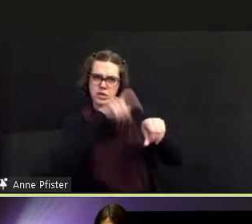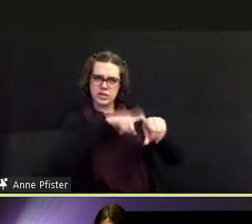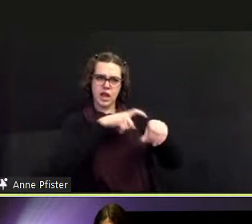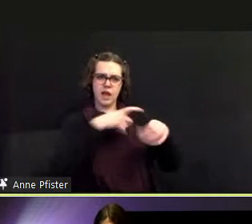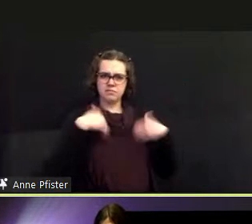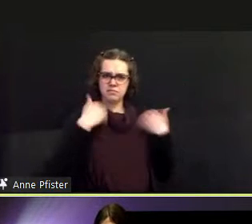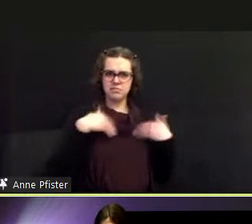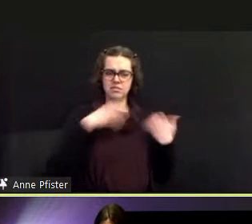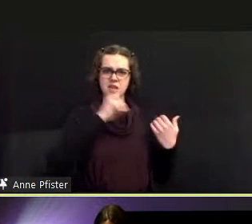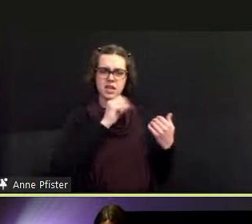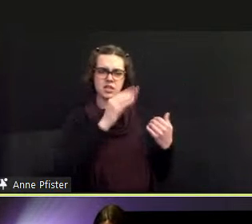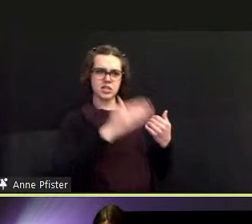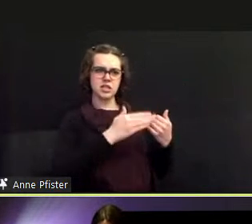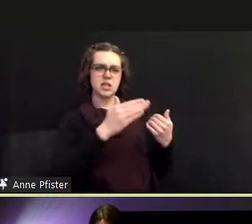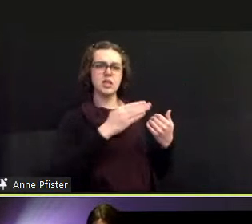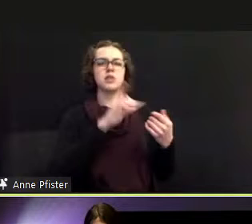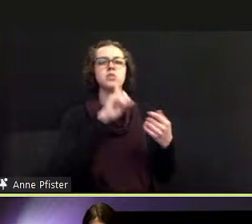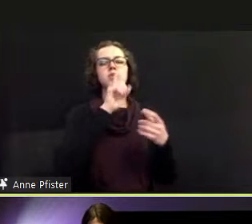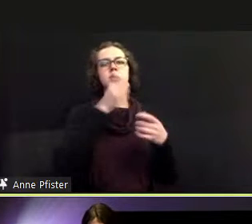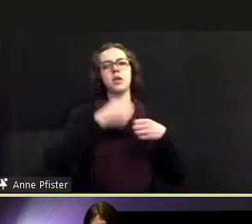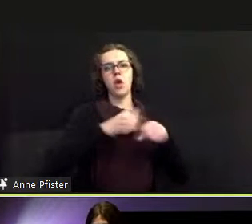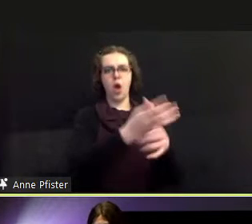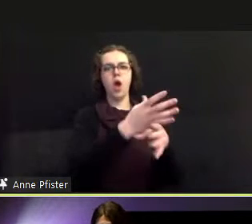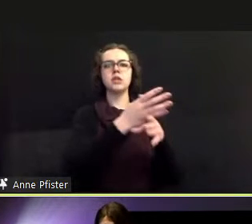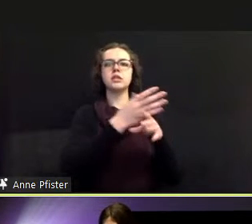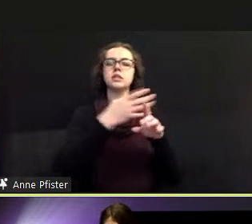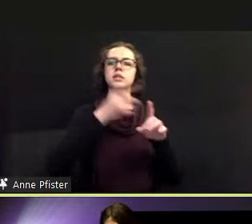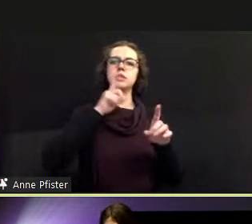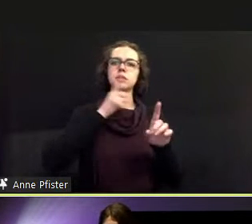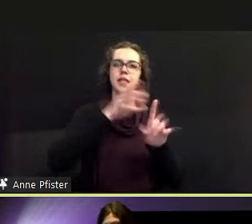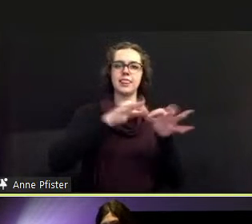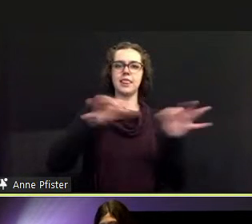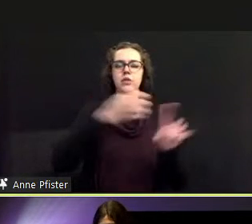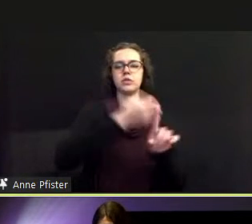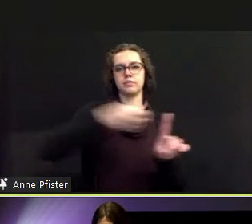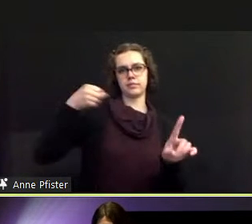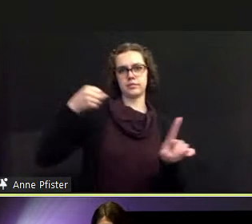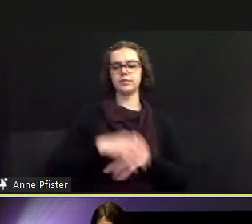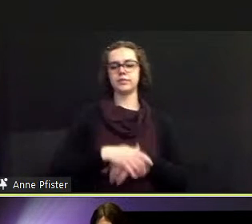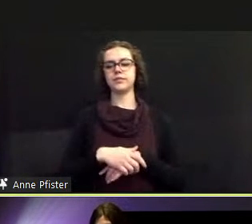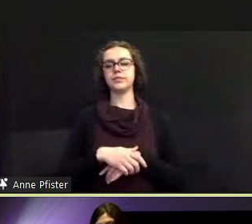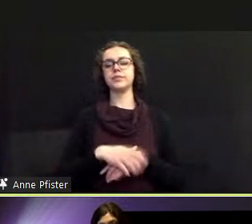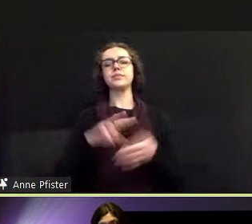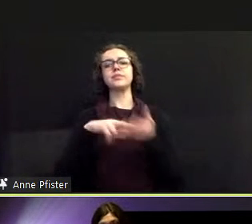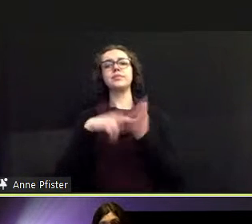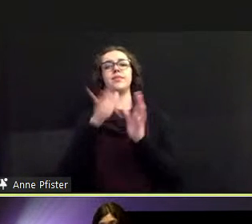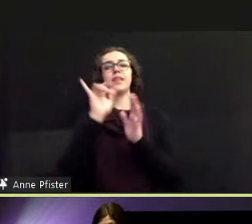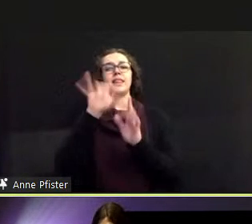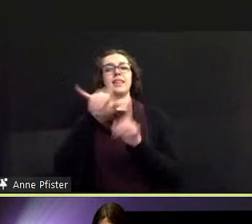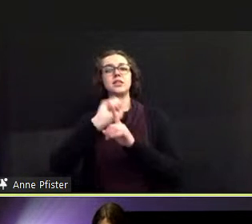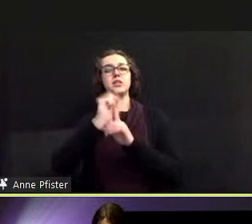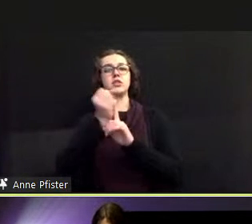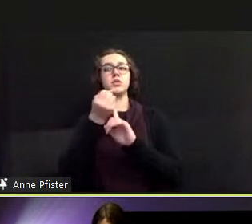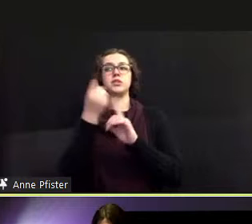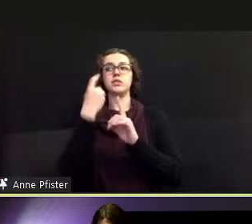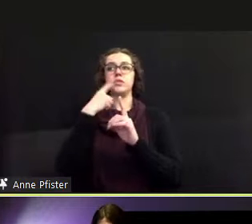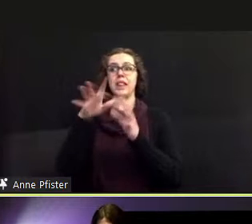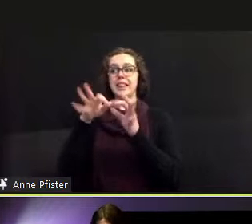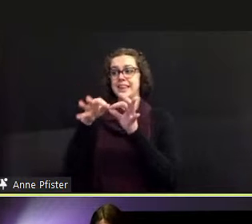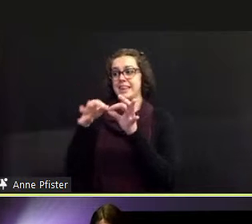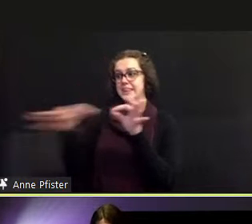often termed language deprivation. And this label is applied to both the circumstances in which accessible language input is unavailable to a